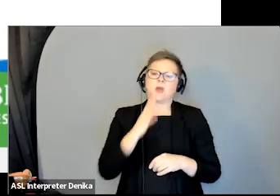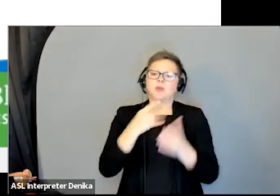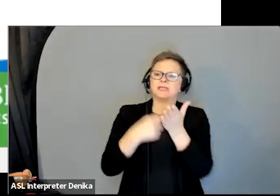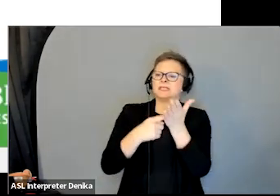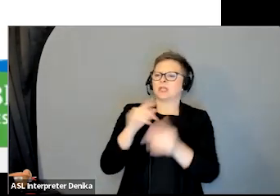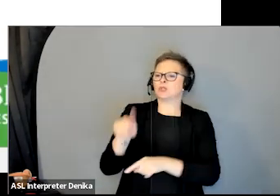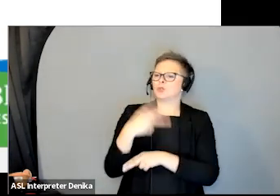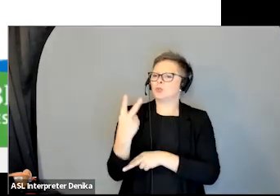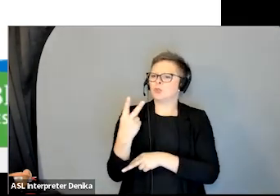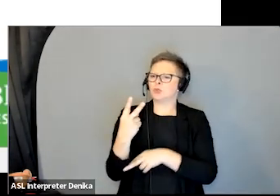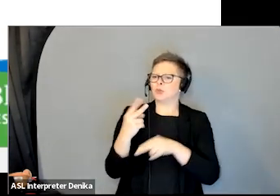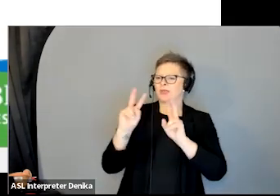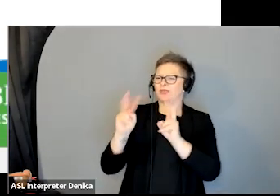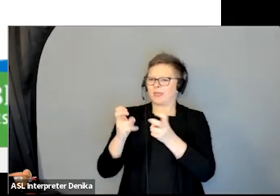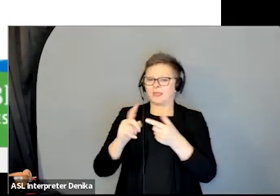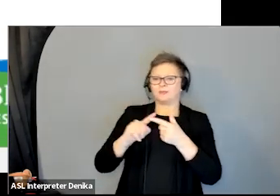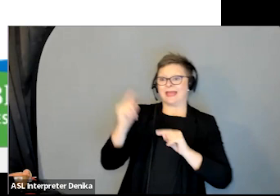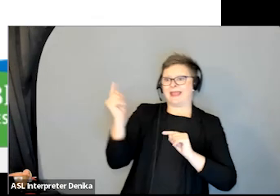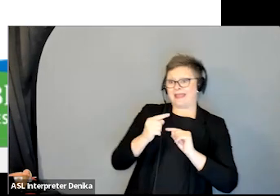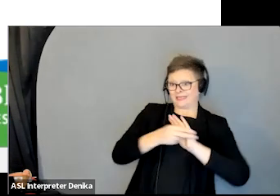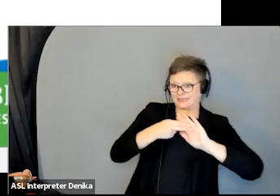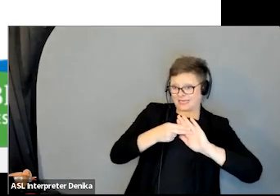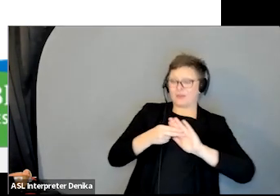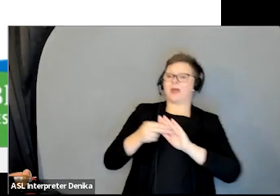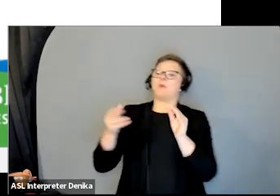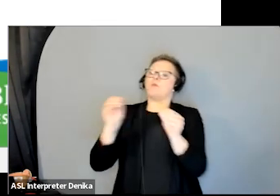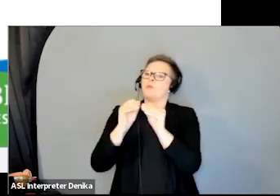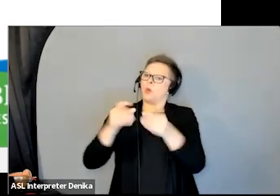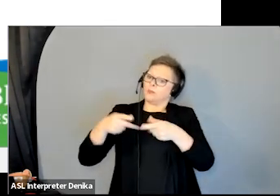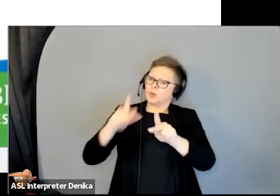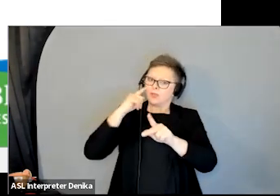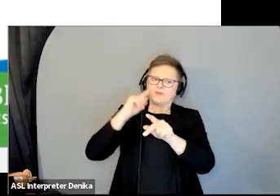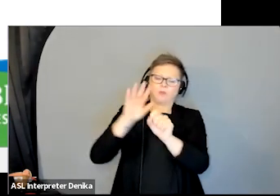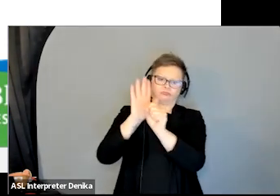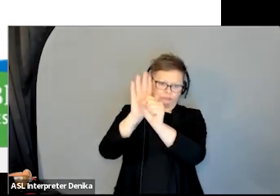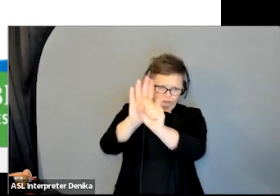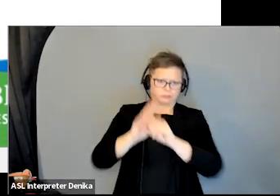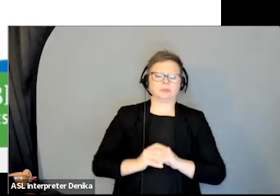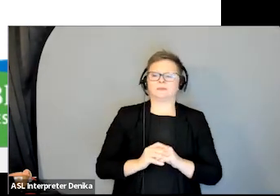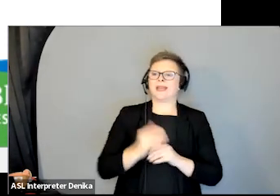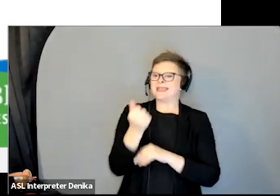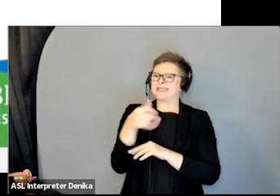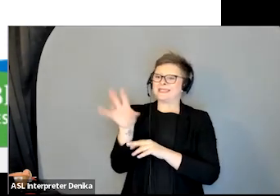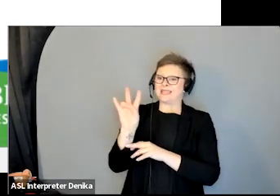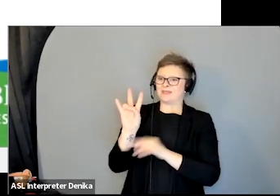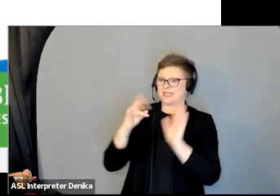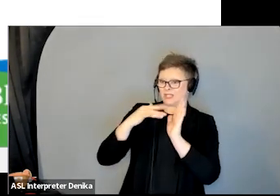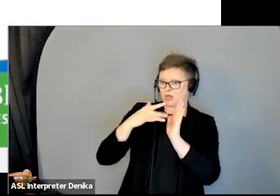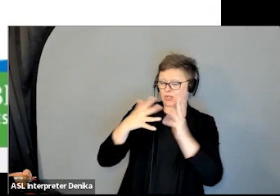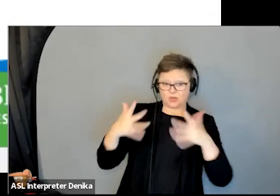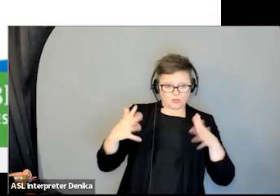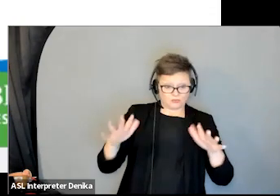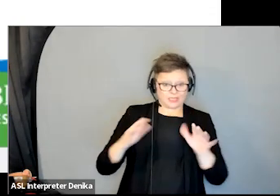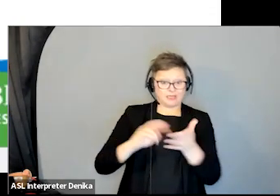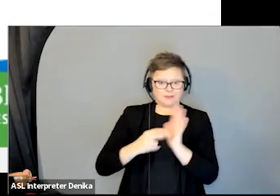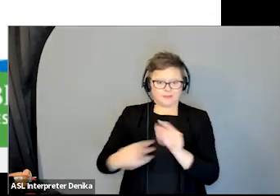here, reduced stigma and opportunities for advocacy. So 17 studies highlighted how the widespread nature